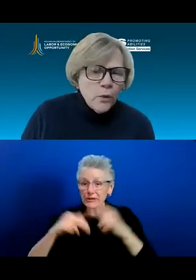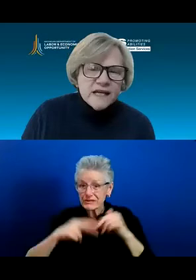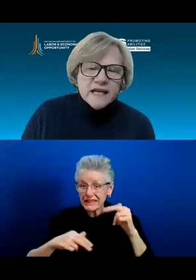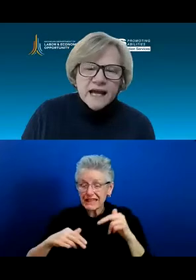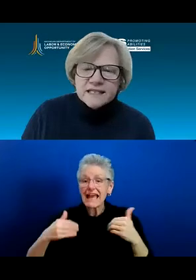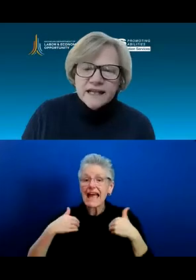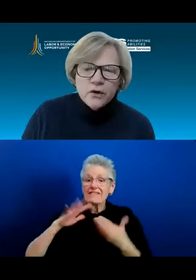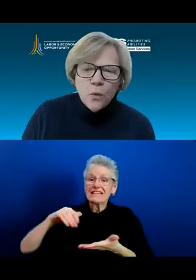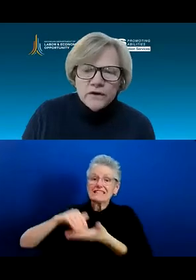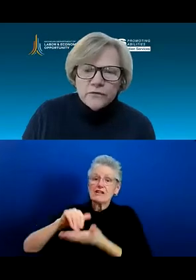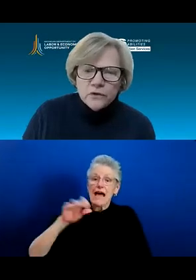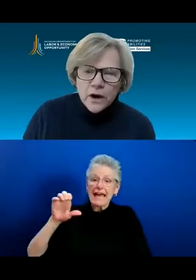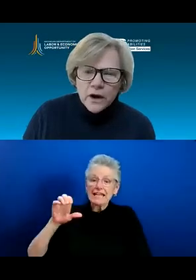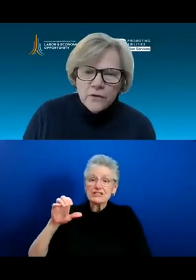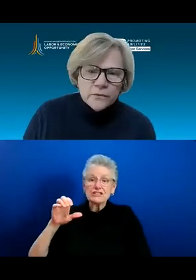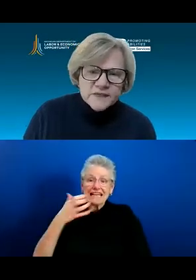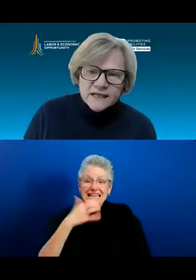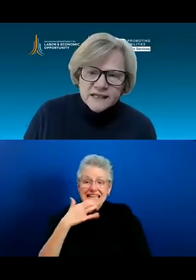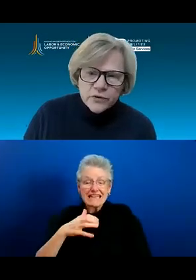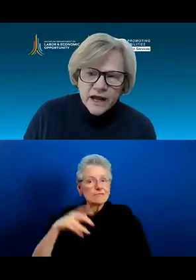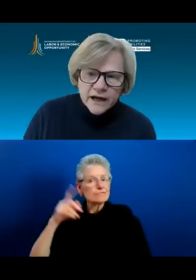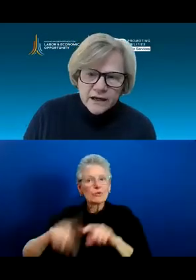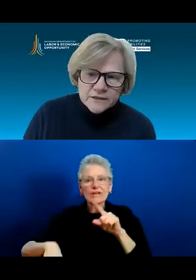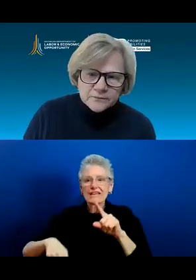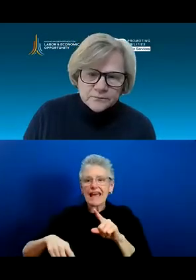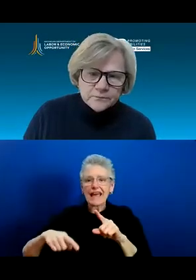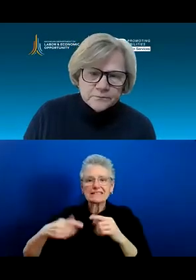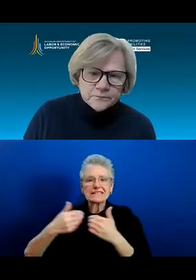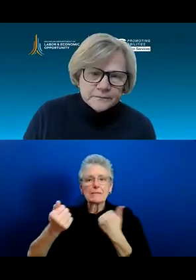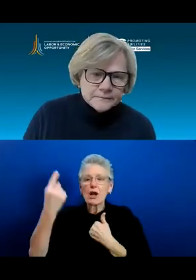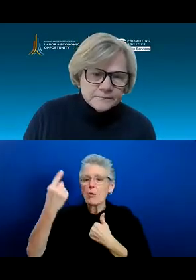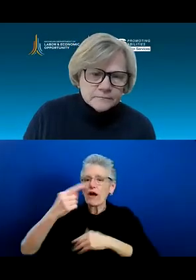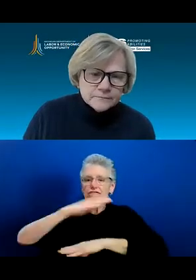no way to isolate one floor from scented products.